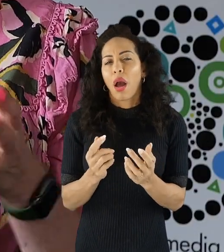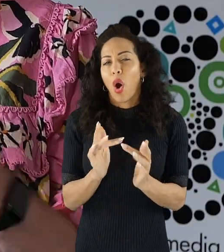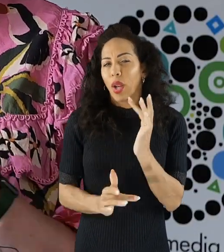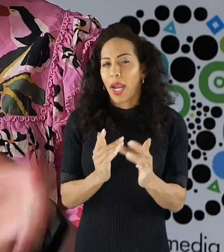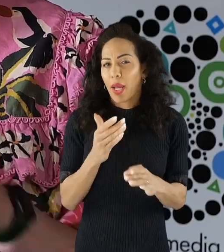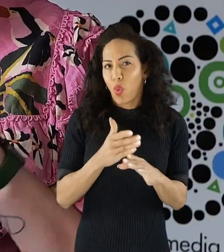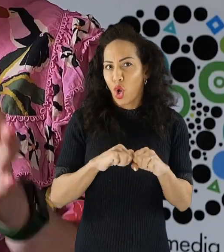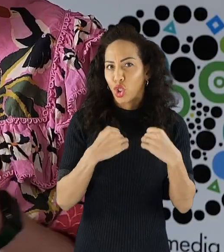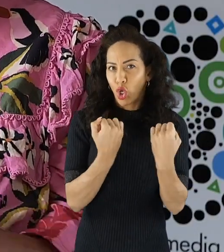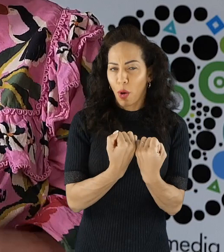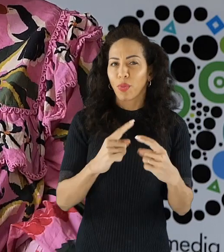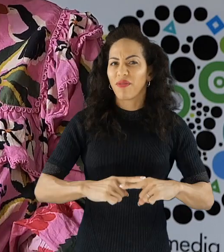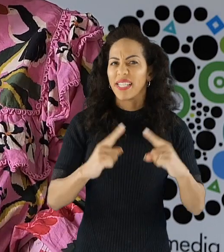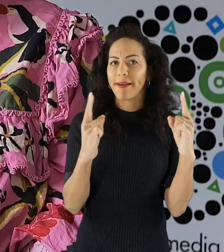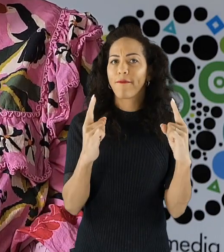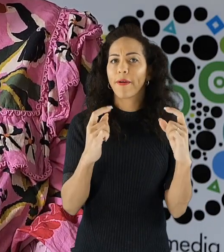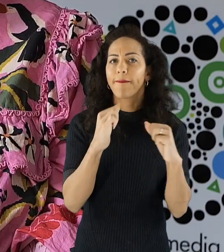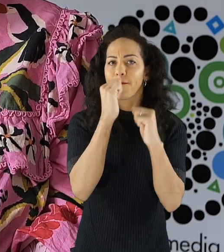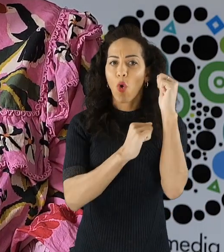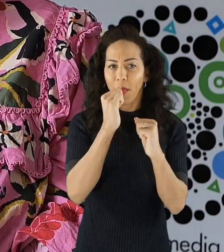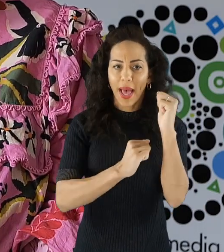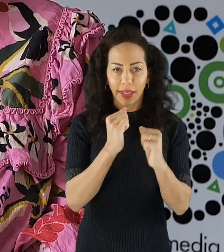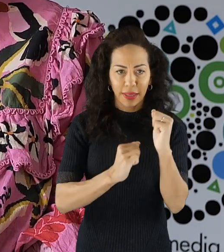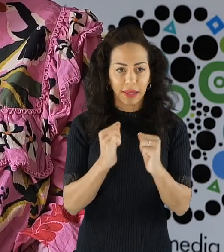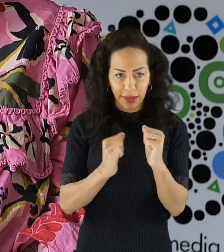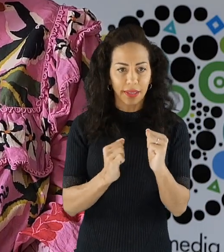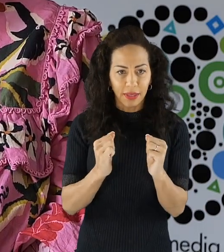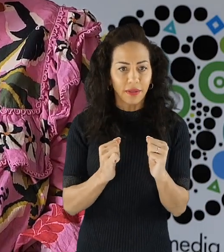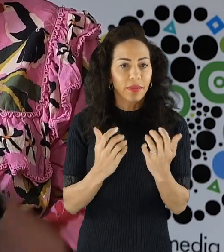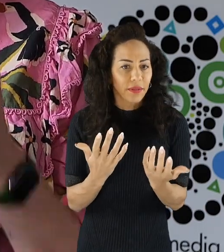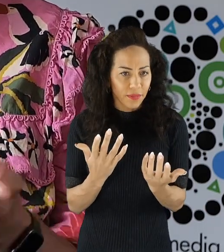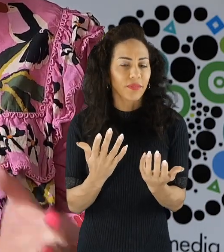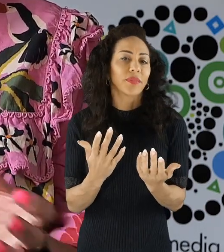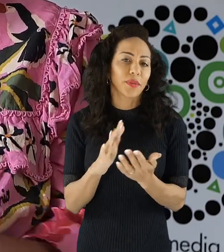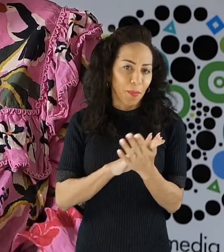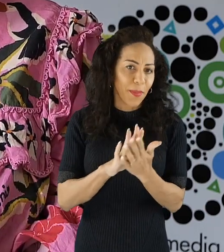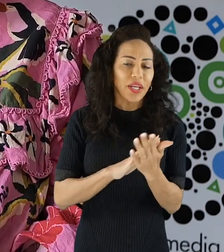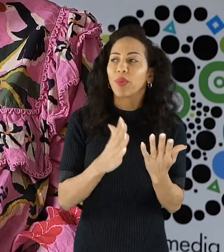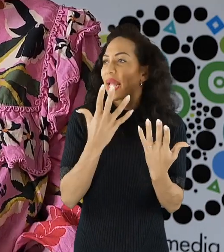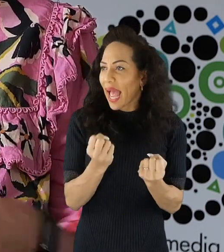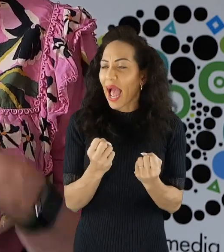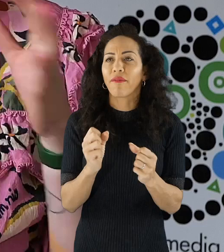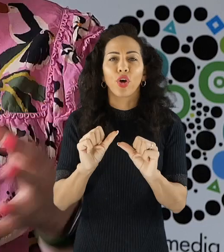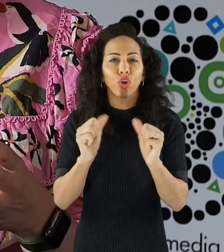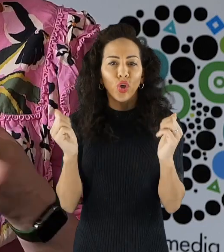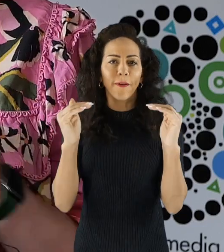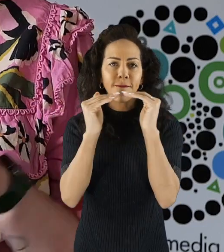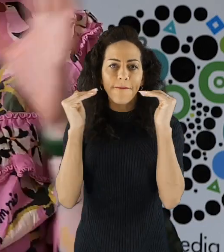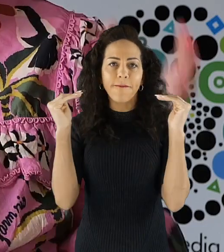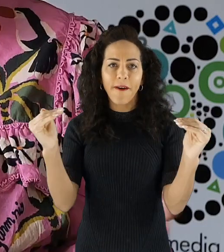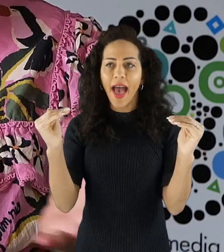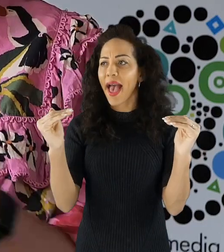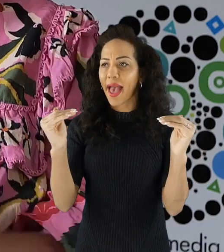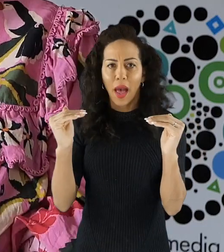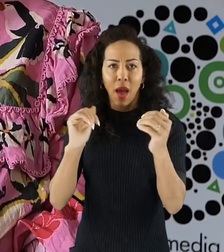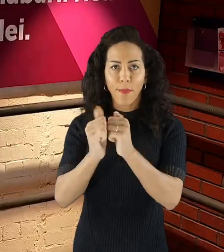workshops, sometimes with kind of asynchronous collaboration that allow us to create equitable partnerships without necessarily